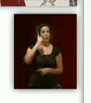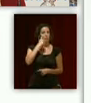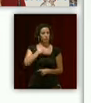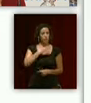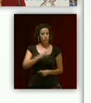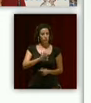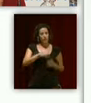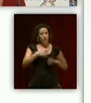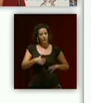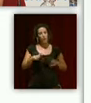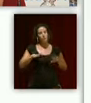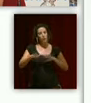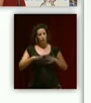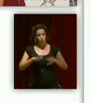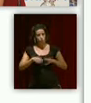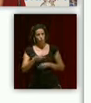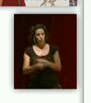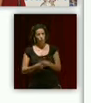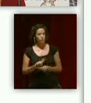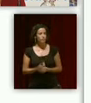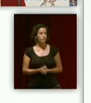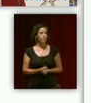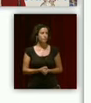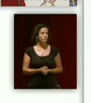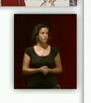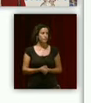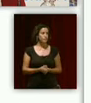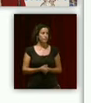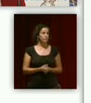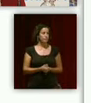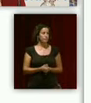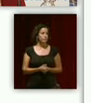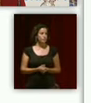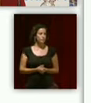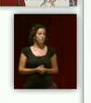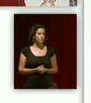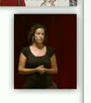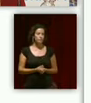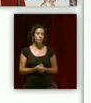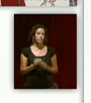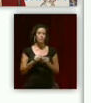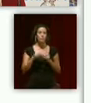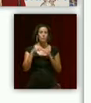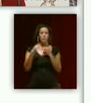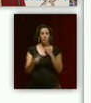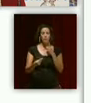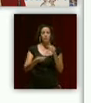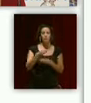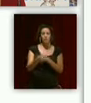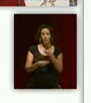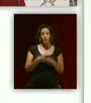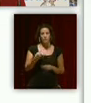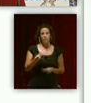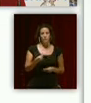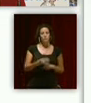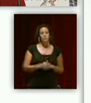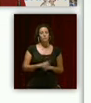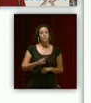by focusing on the item that we want to select, it will be possible for the computer to identify it and to carry out the